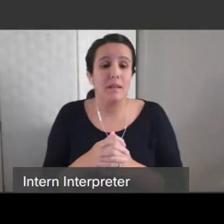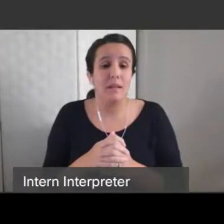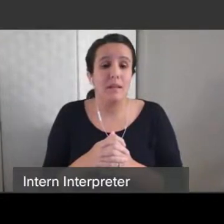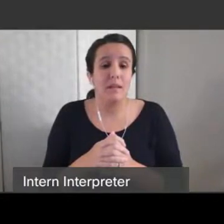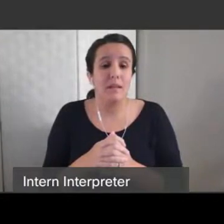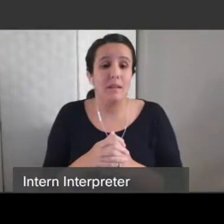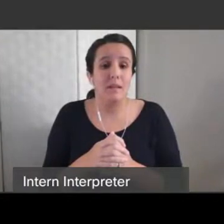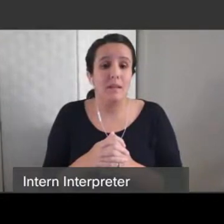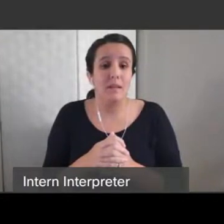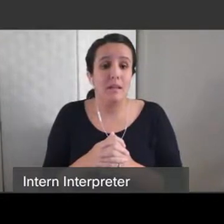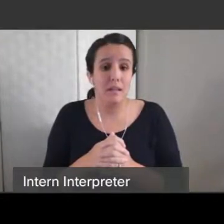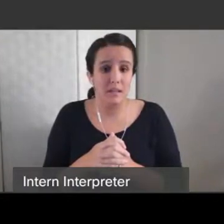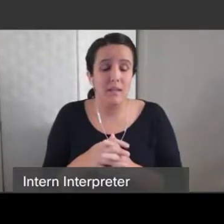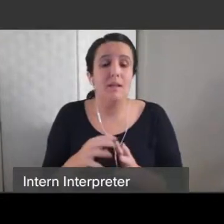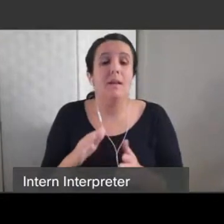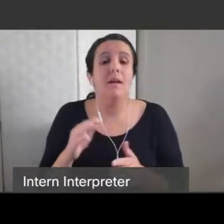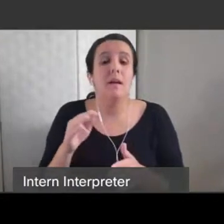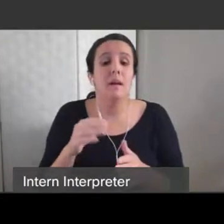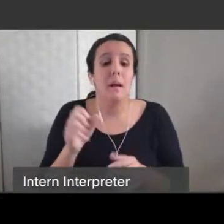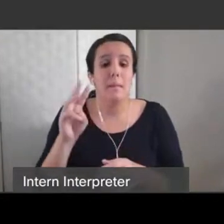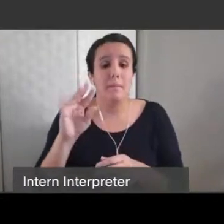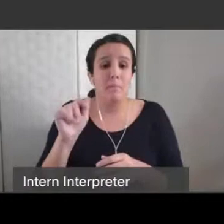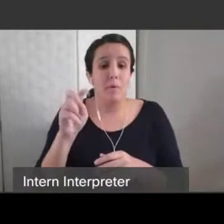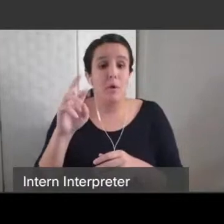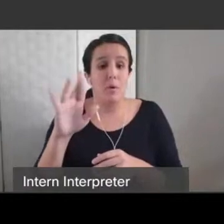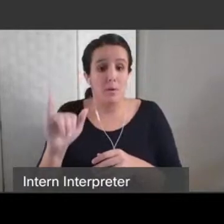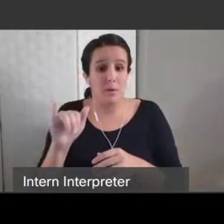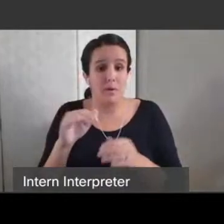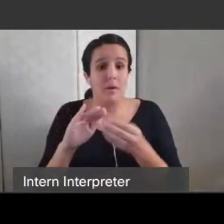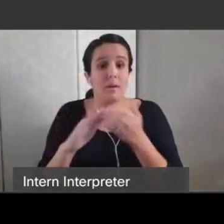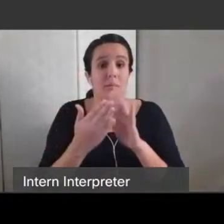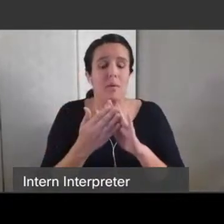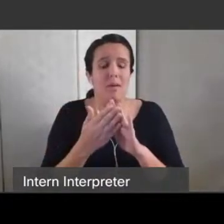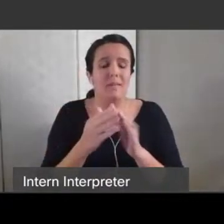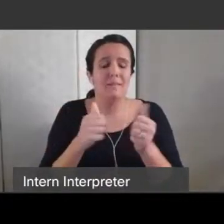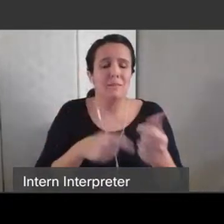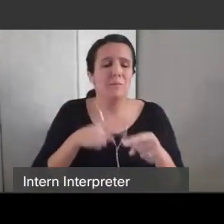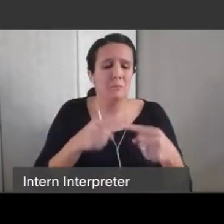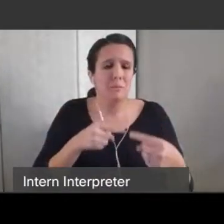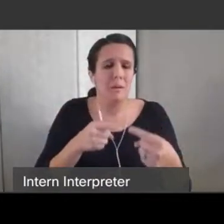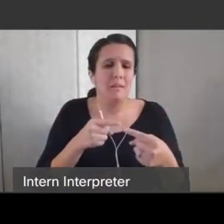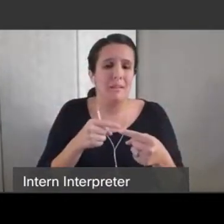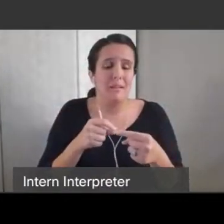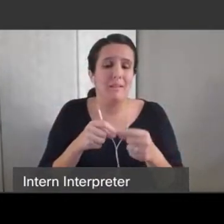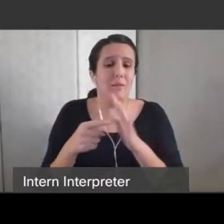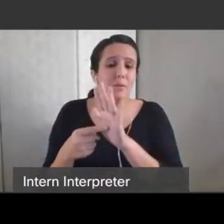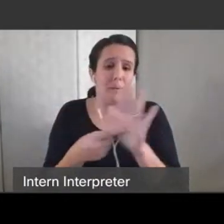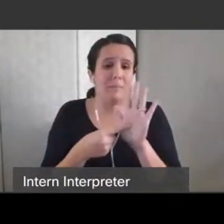impact minority communities that are already struggling for representation.